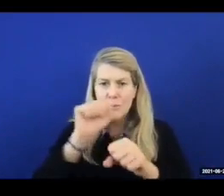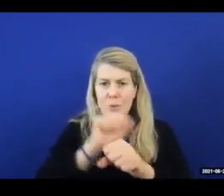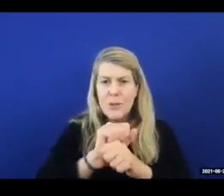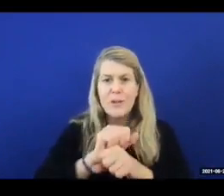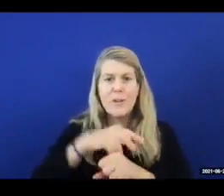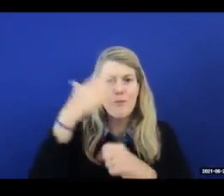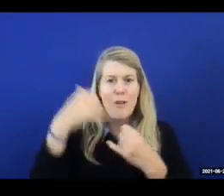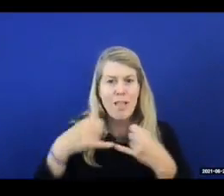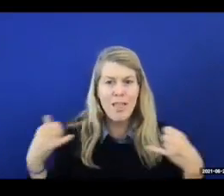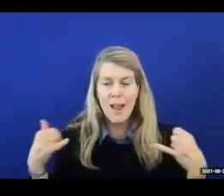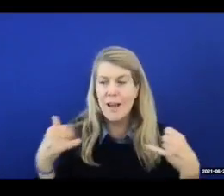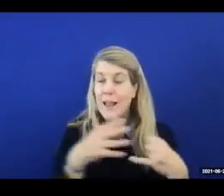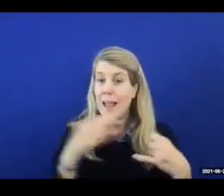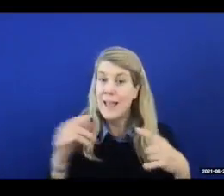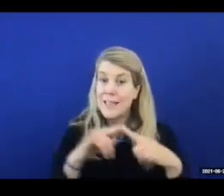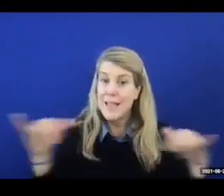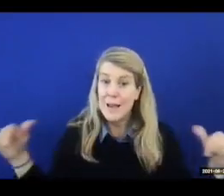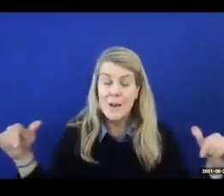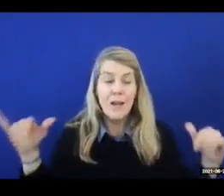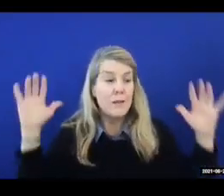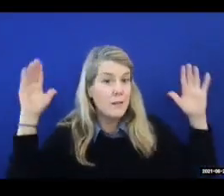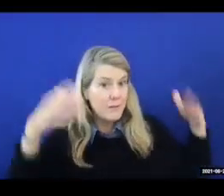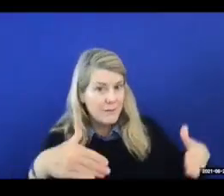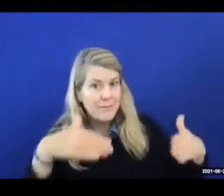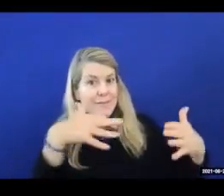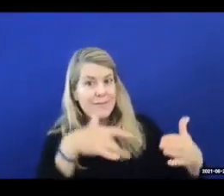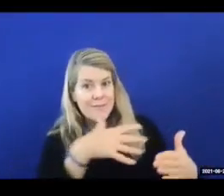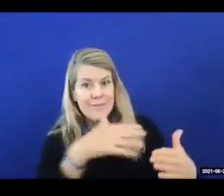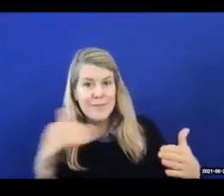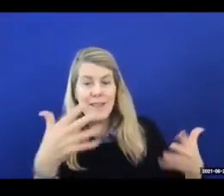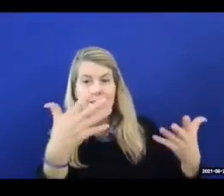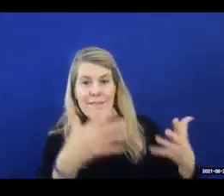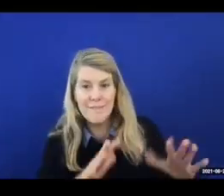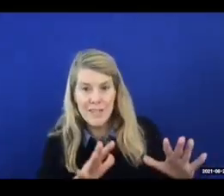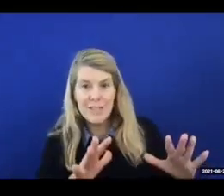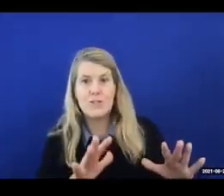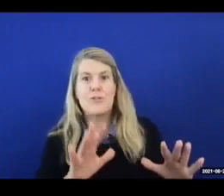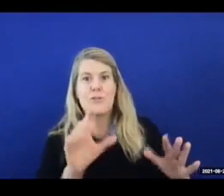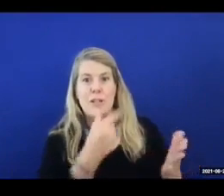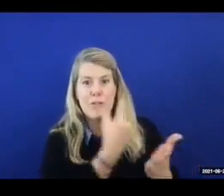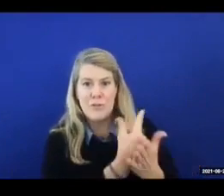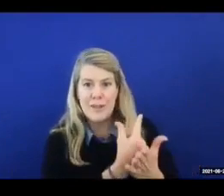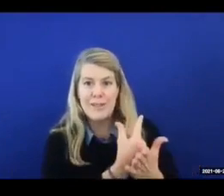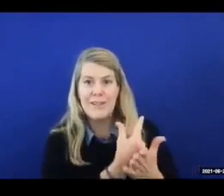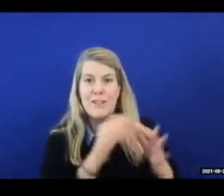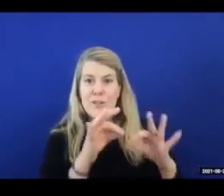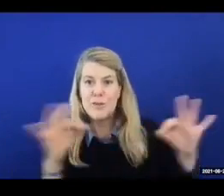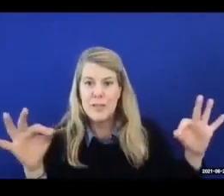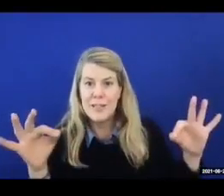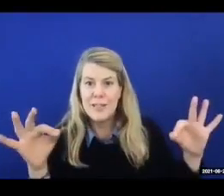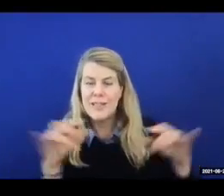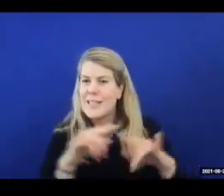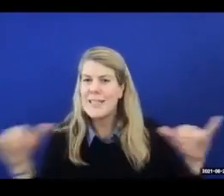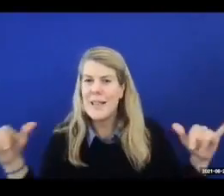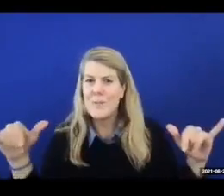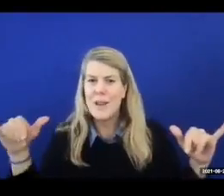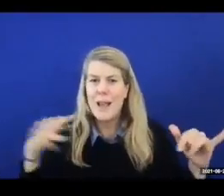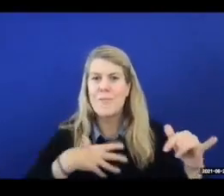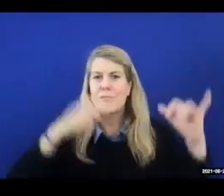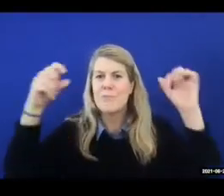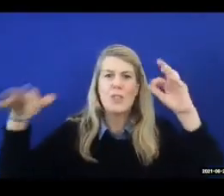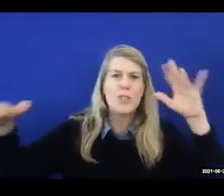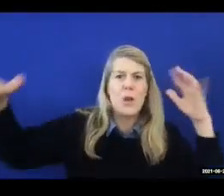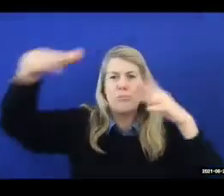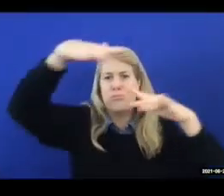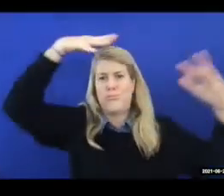while continuing to pursue and complete your degrees as a monstrous storm swirled all around you. You are